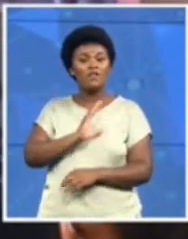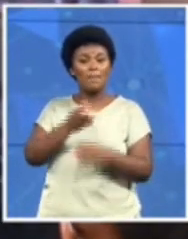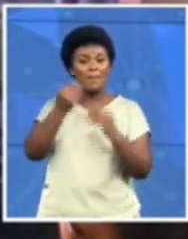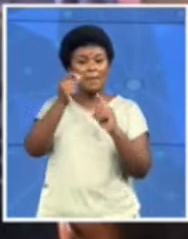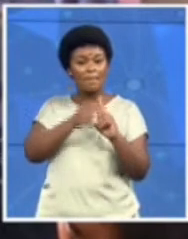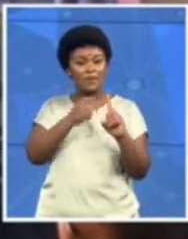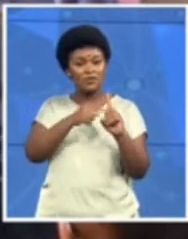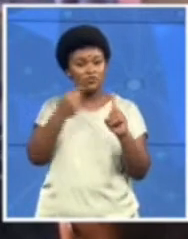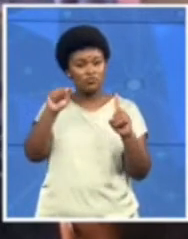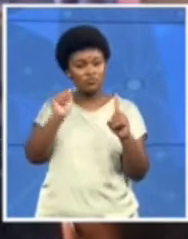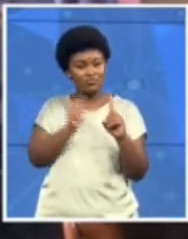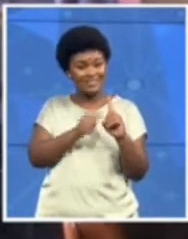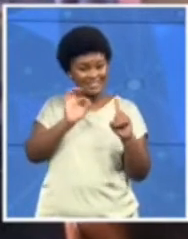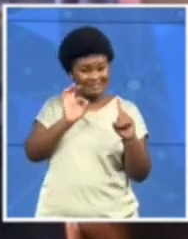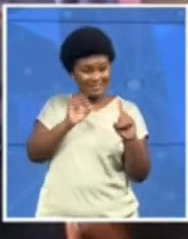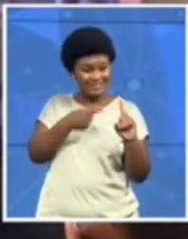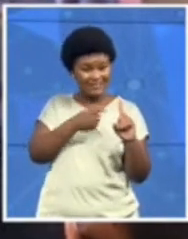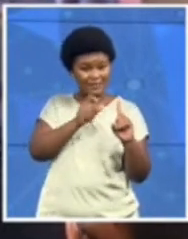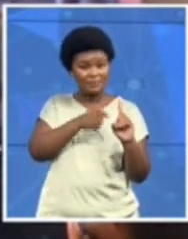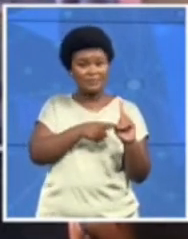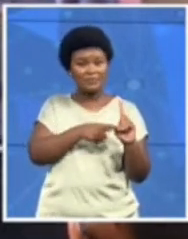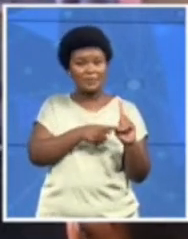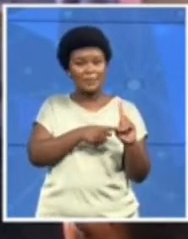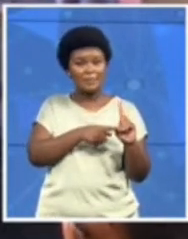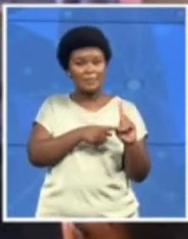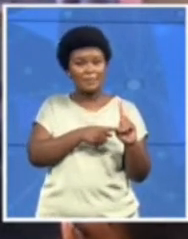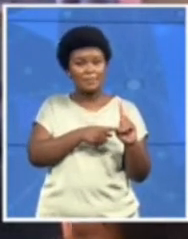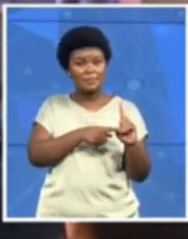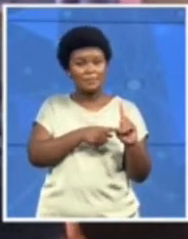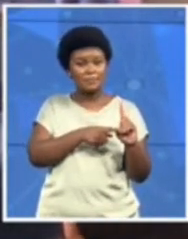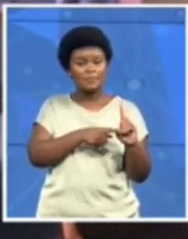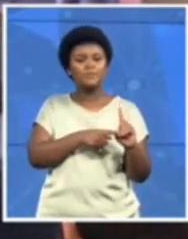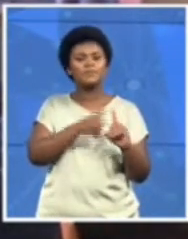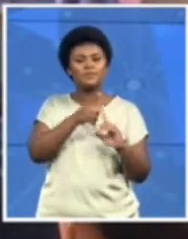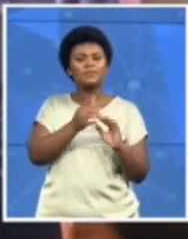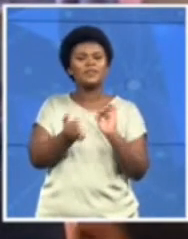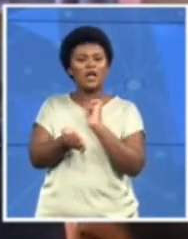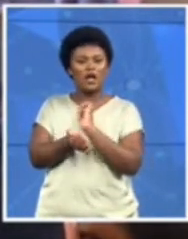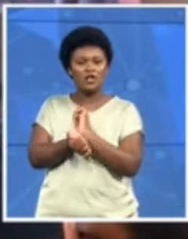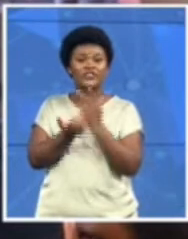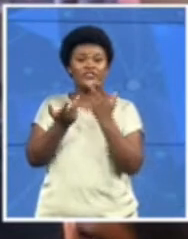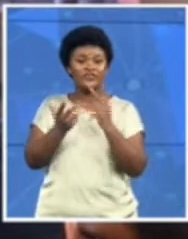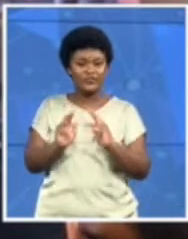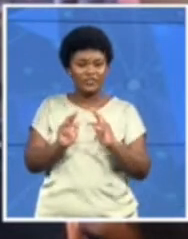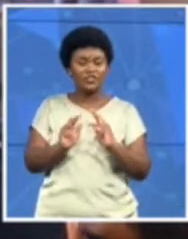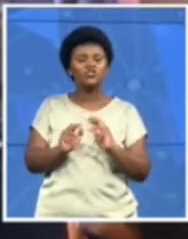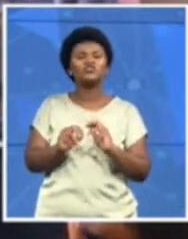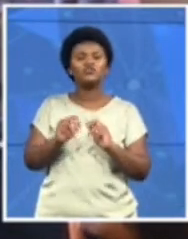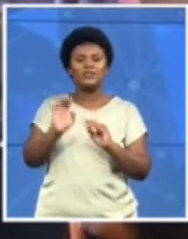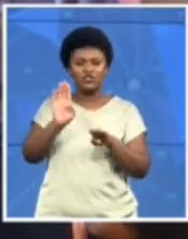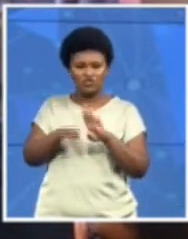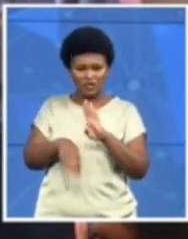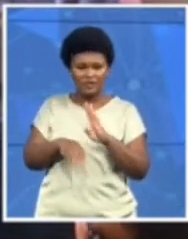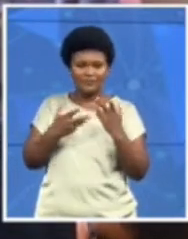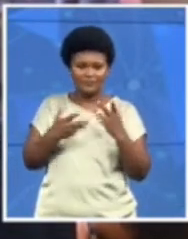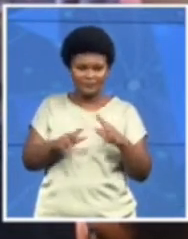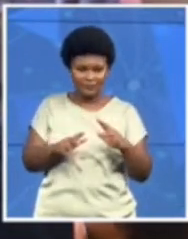case for him to answer. He was arrested and he's charged with all those five serious counts he's